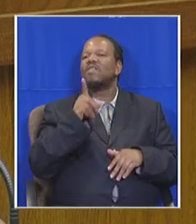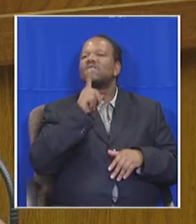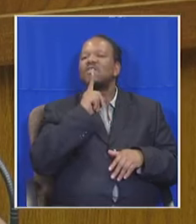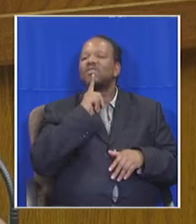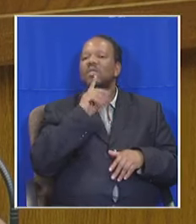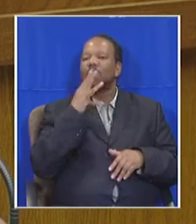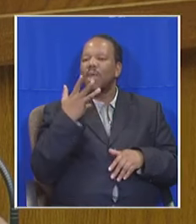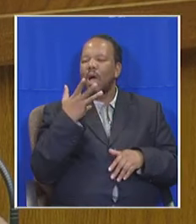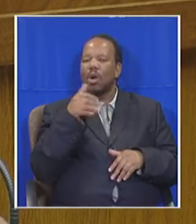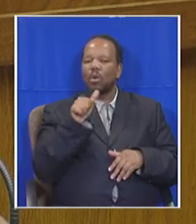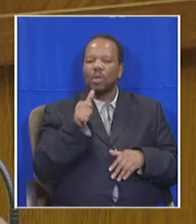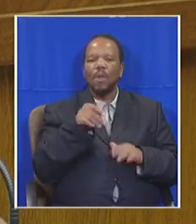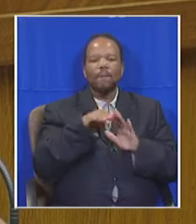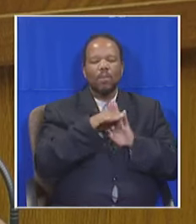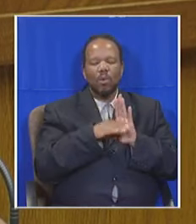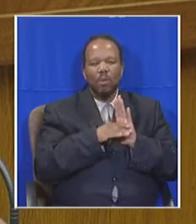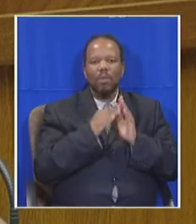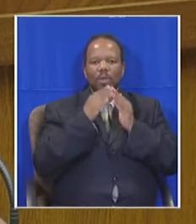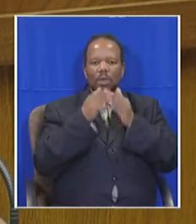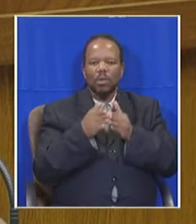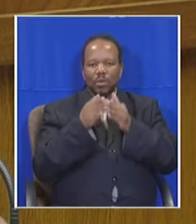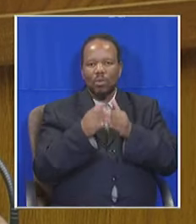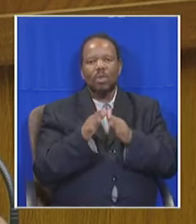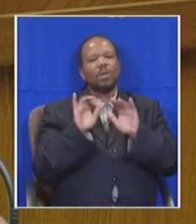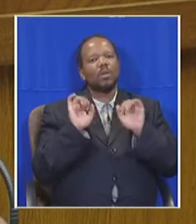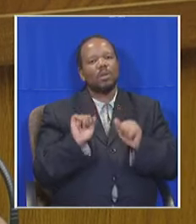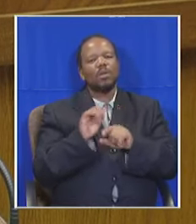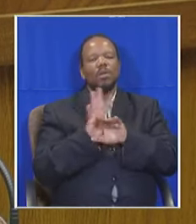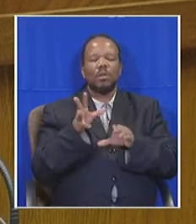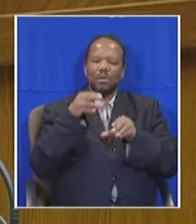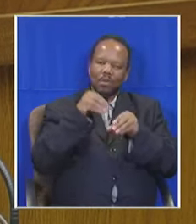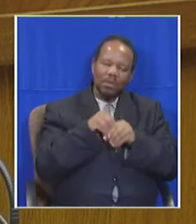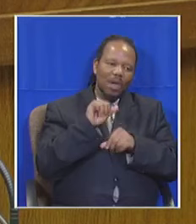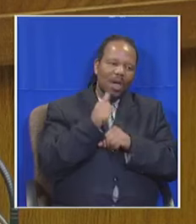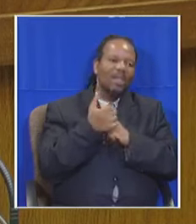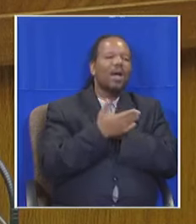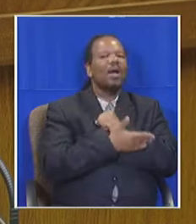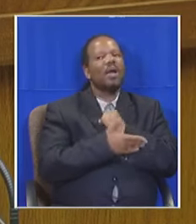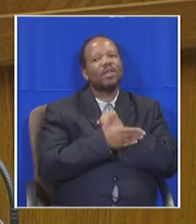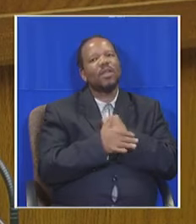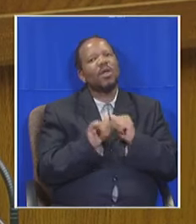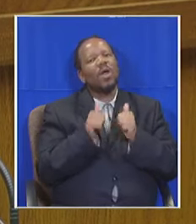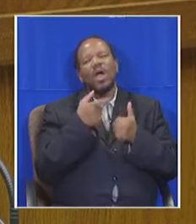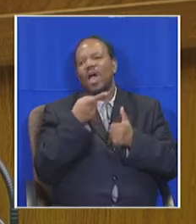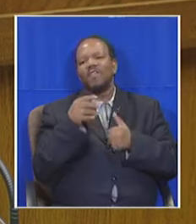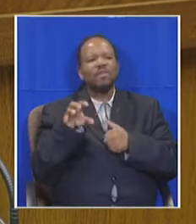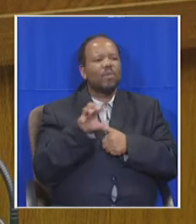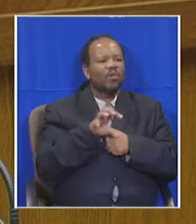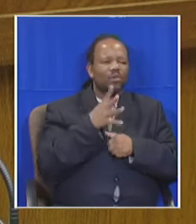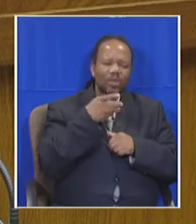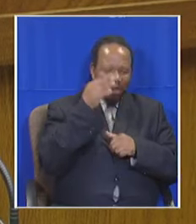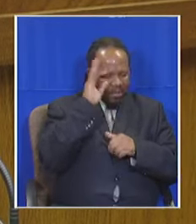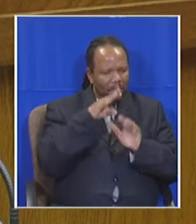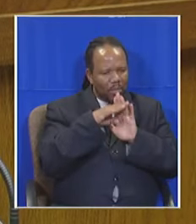economy. I can tell you that we are active in every part of our country, and we have a footprint in every province. That's the